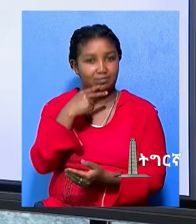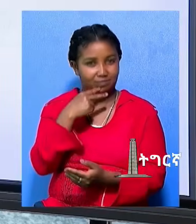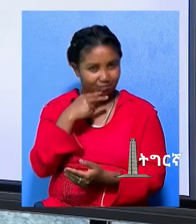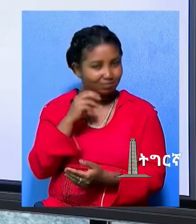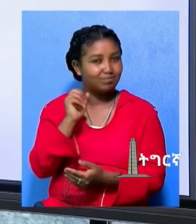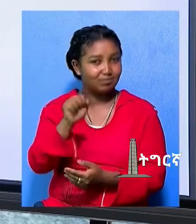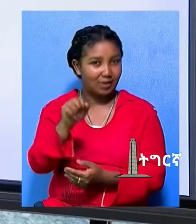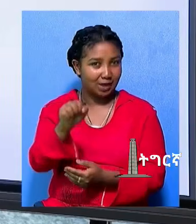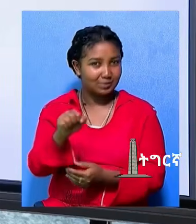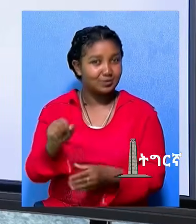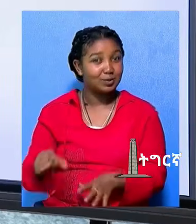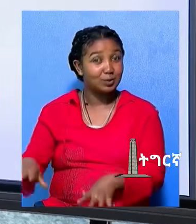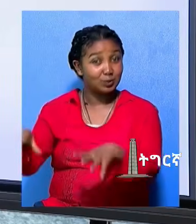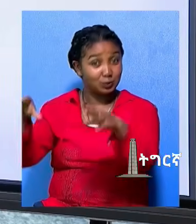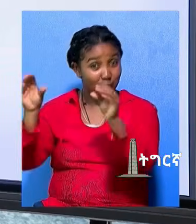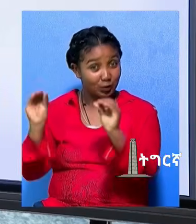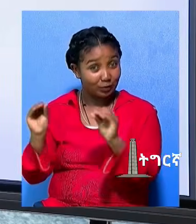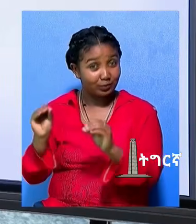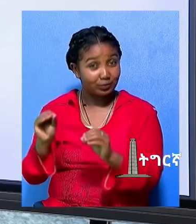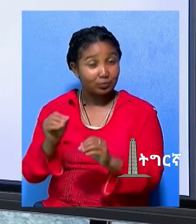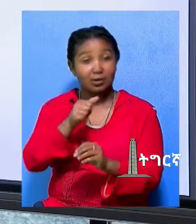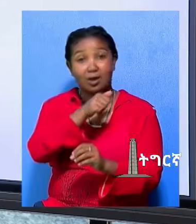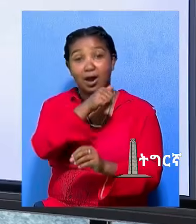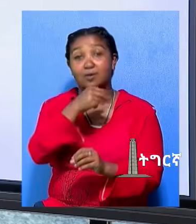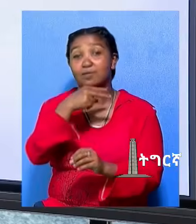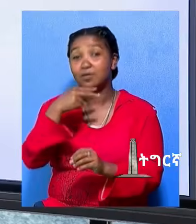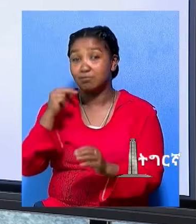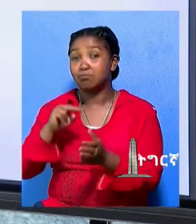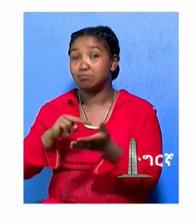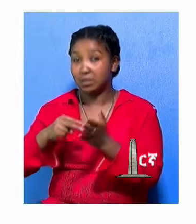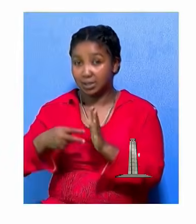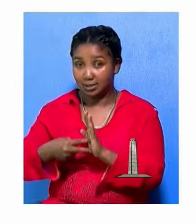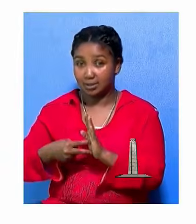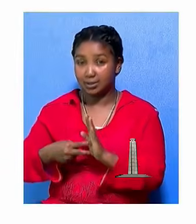Nice. Students, an adverb means here,